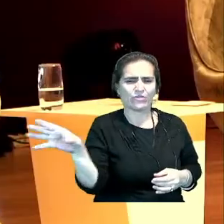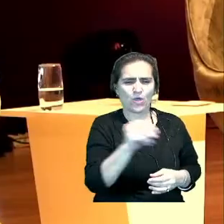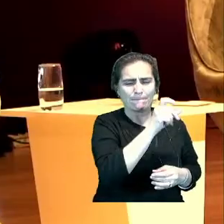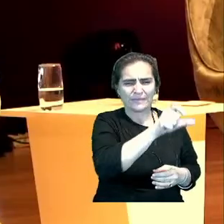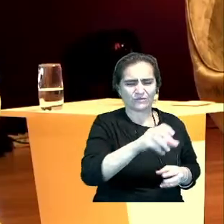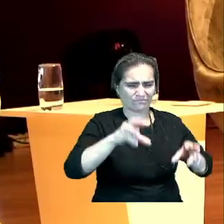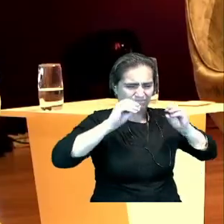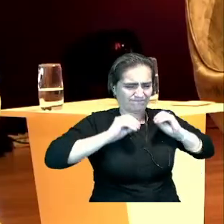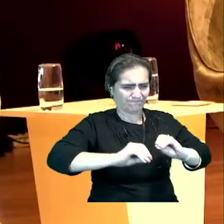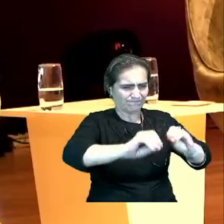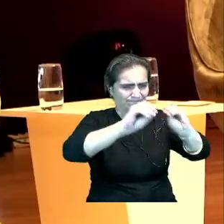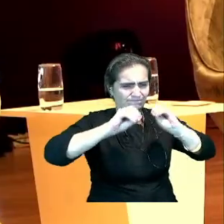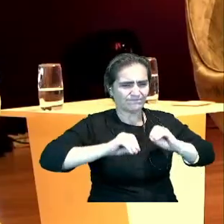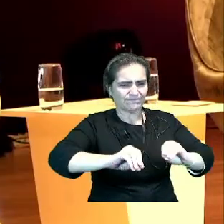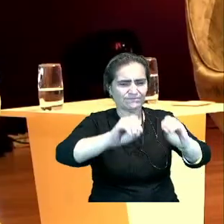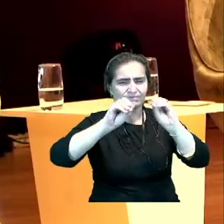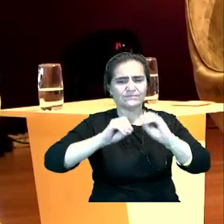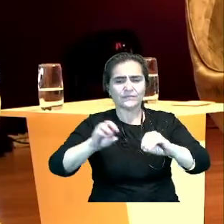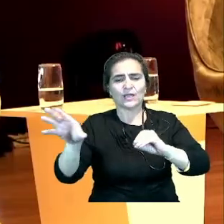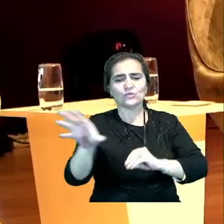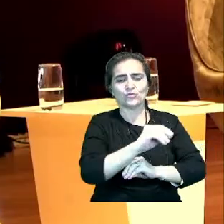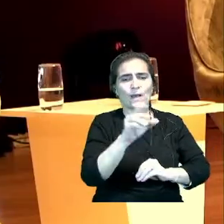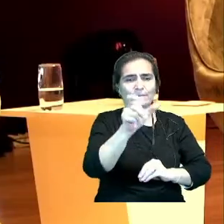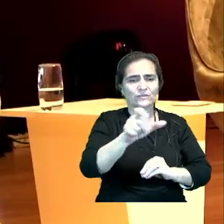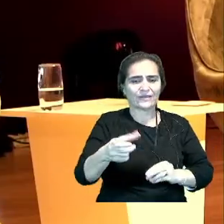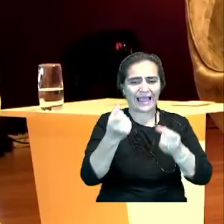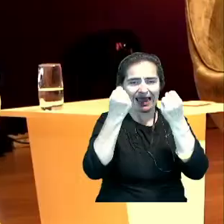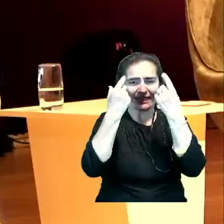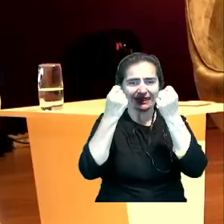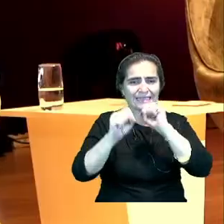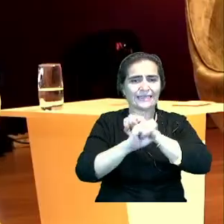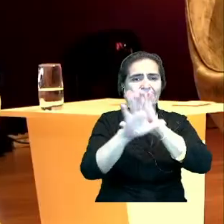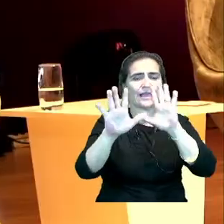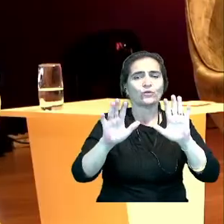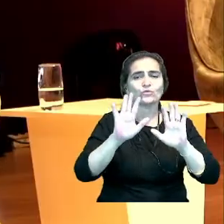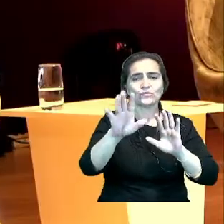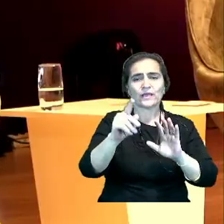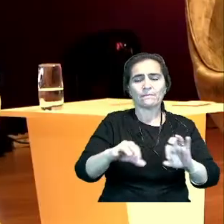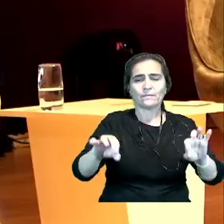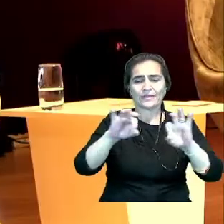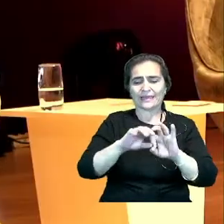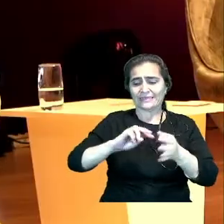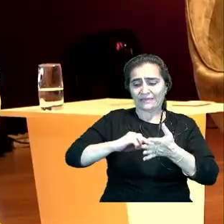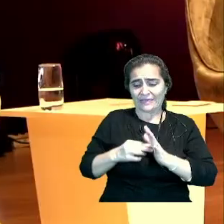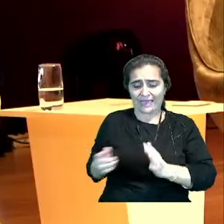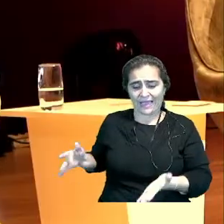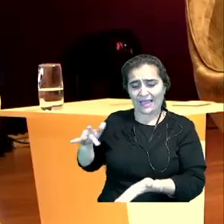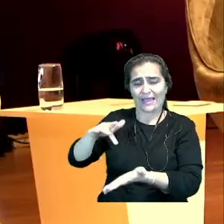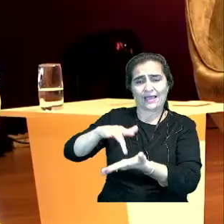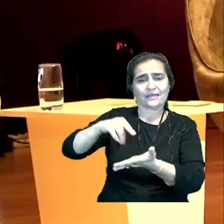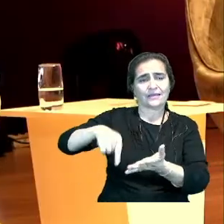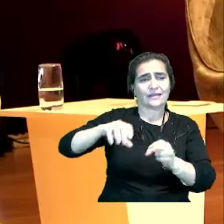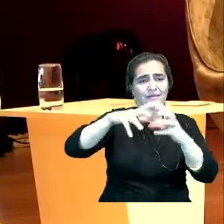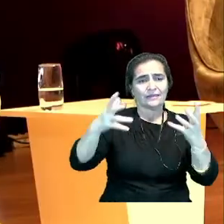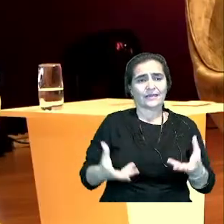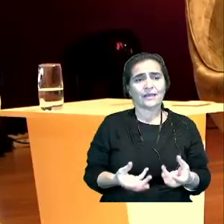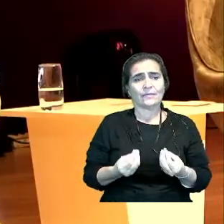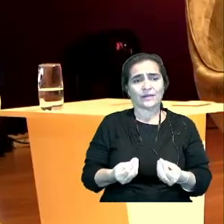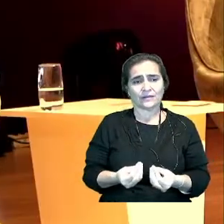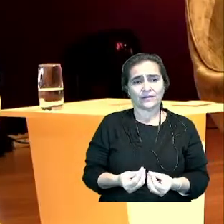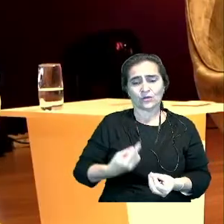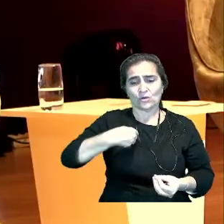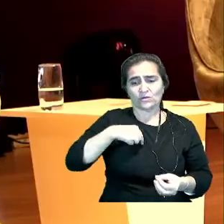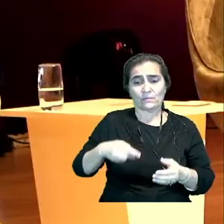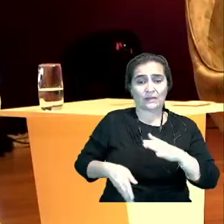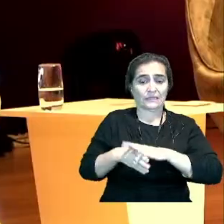and walk through our own humanity so that everybody or mankind understood that its world is more transcendental than the basic